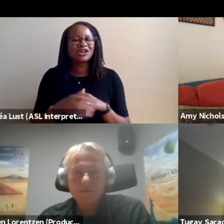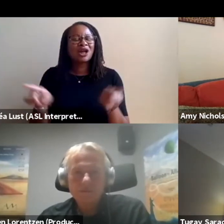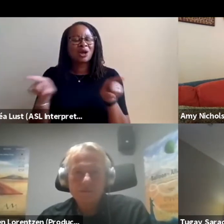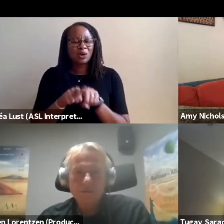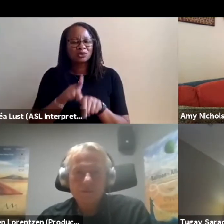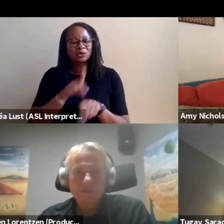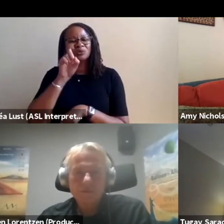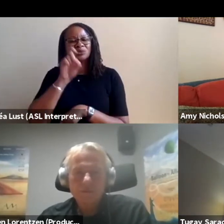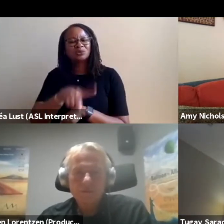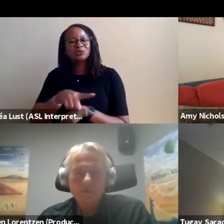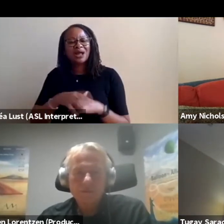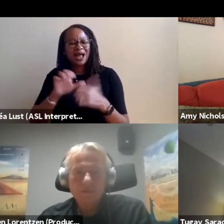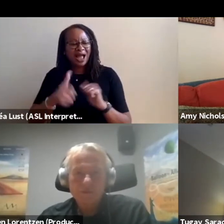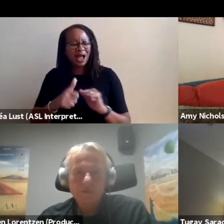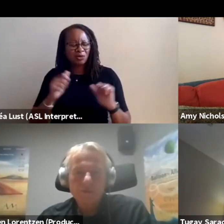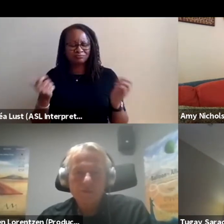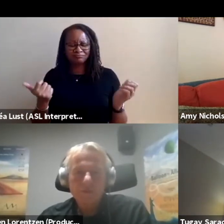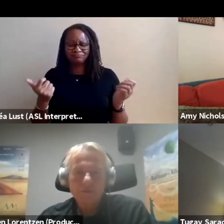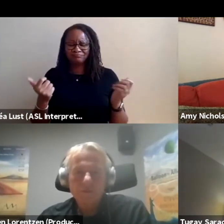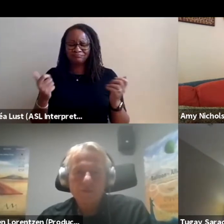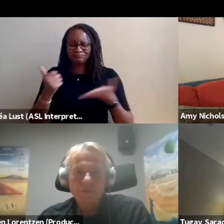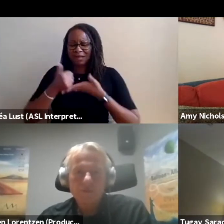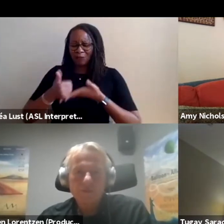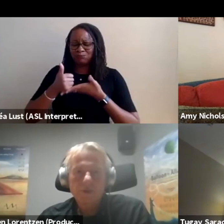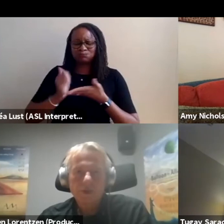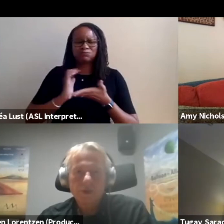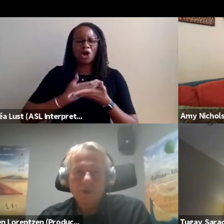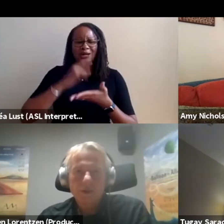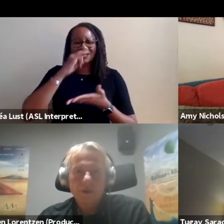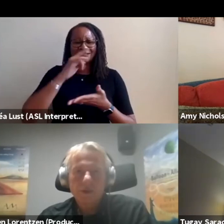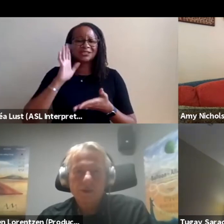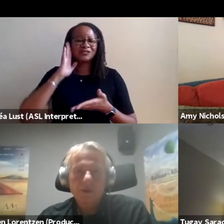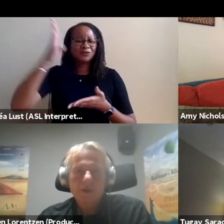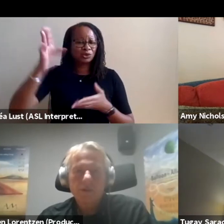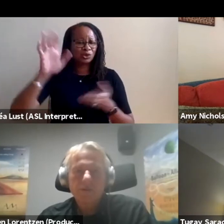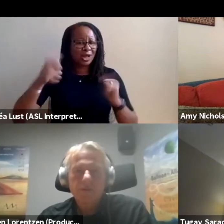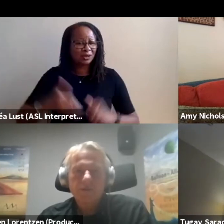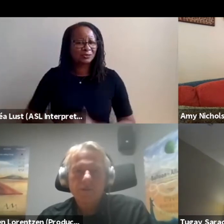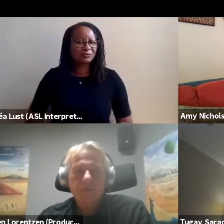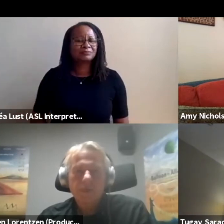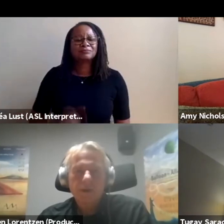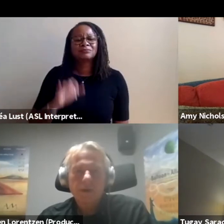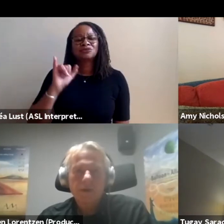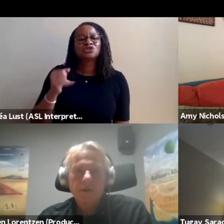how can we help our kids? And yes, Jørgen.